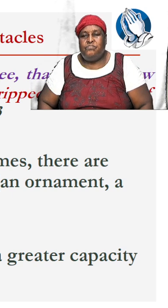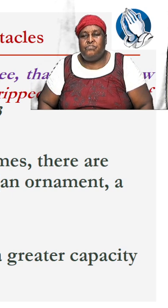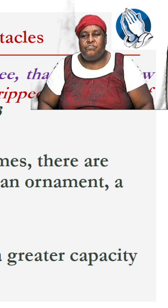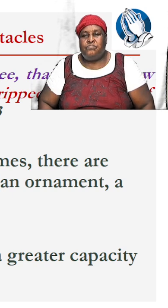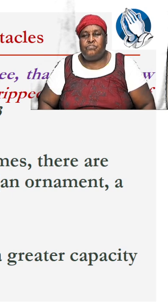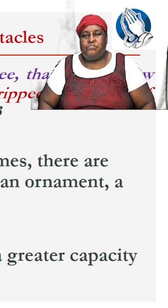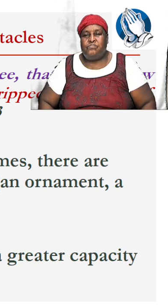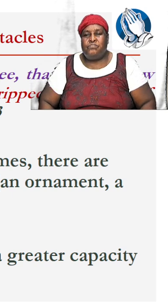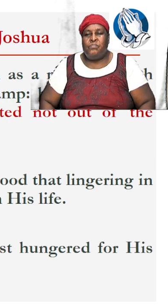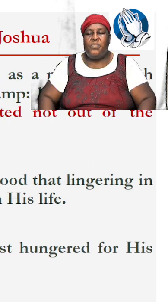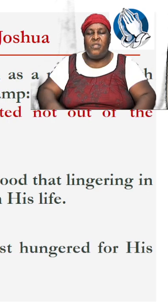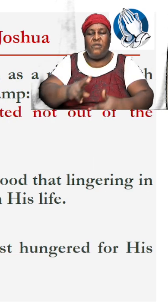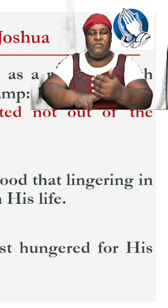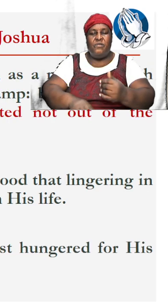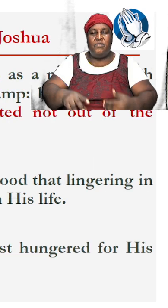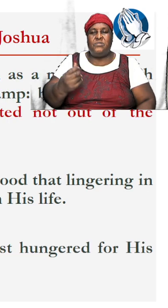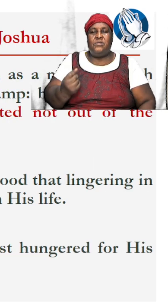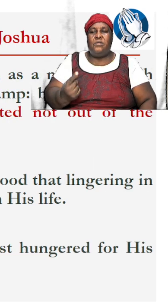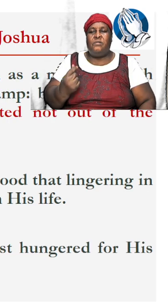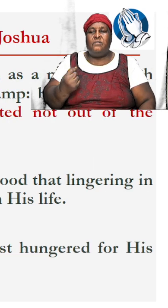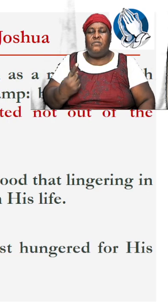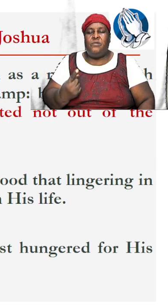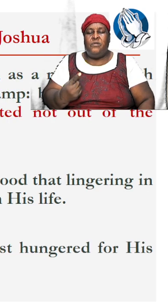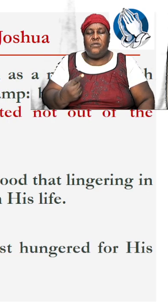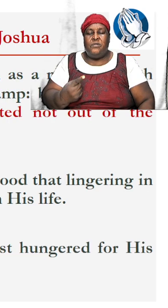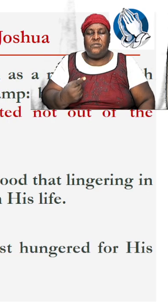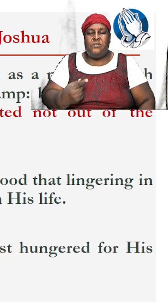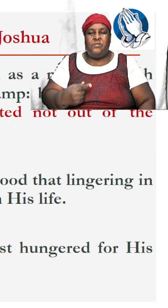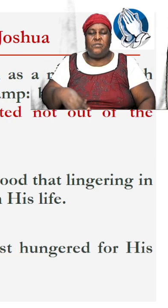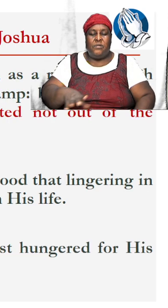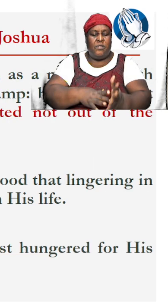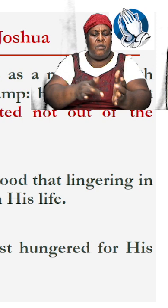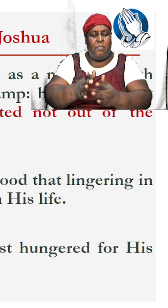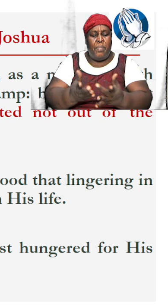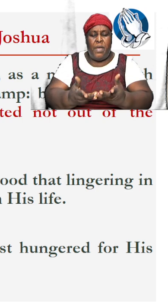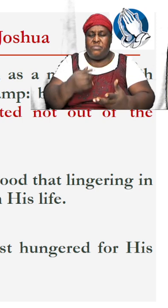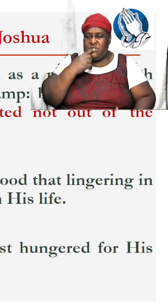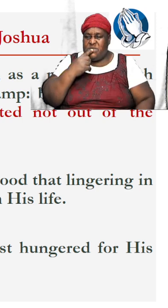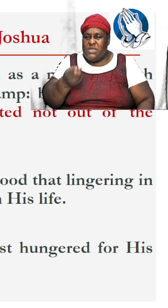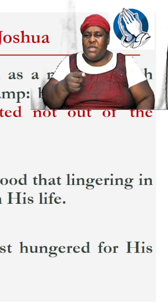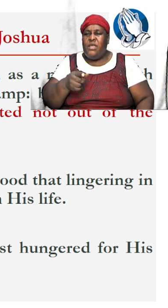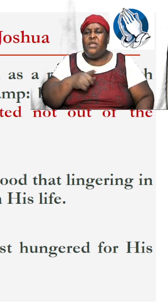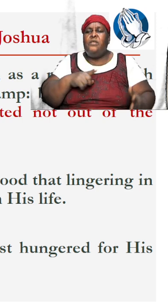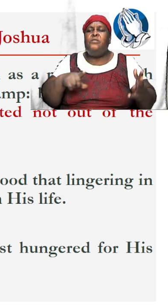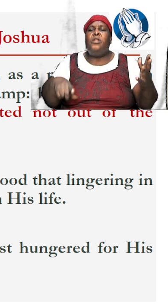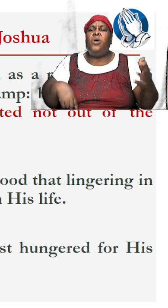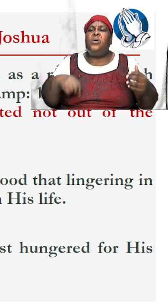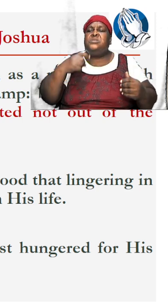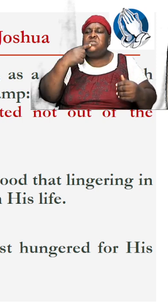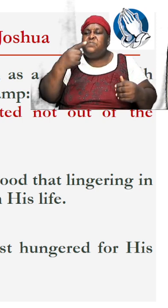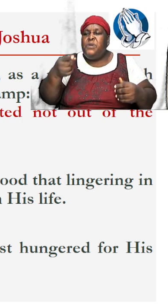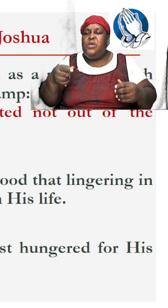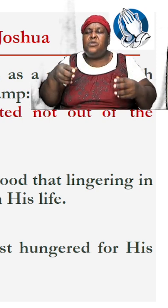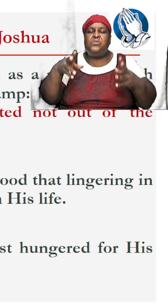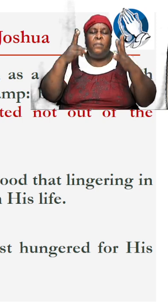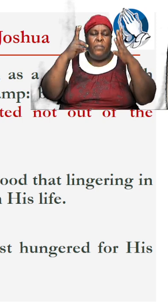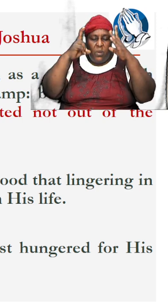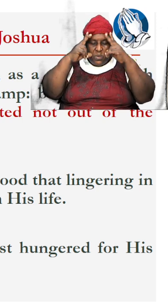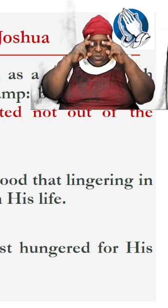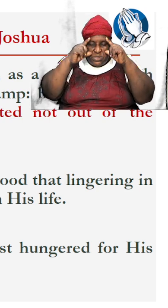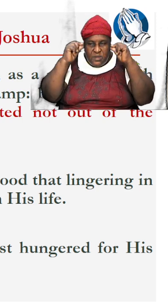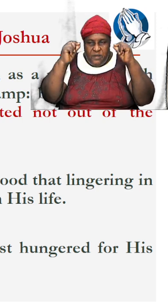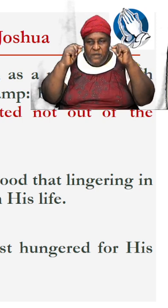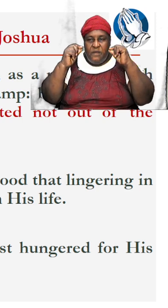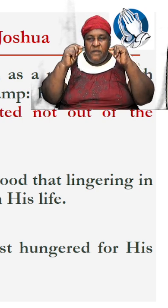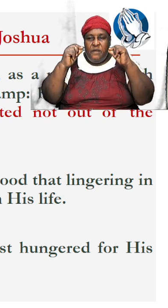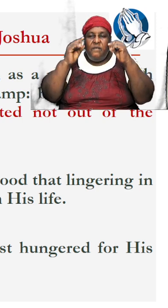And in verse 11, praise God, the Bible says, and the Lord spake unto Moses face